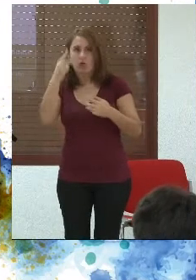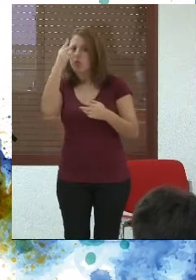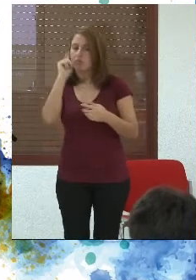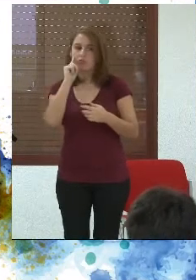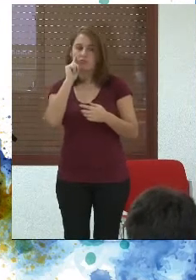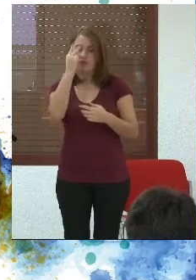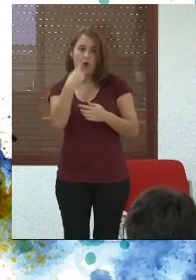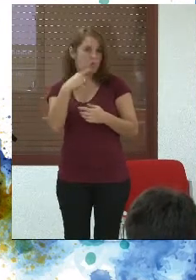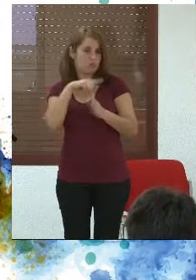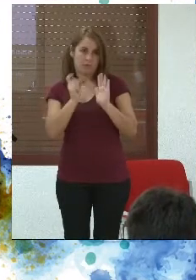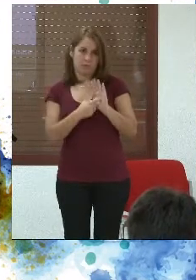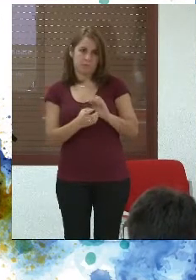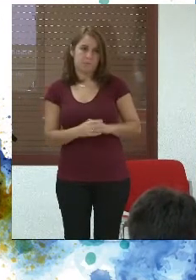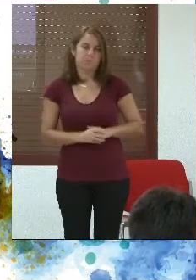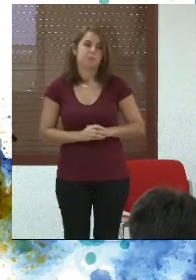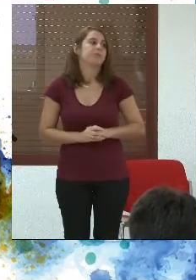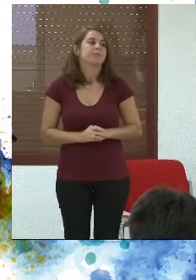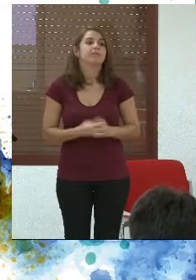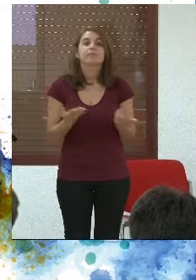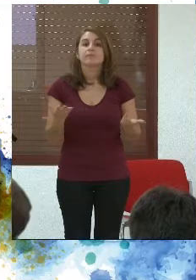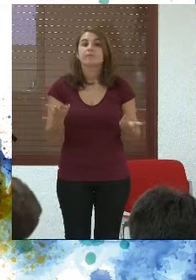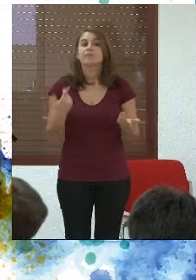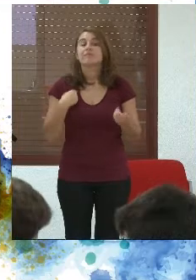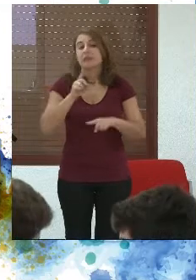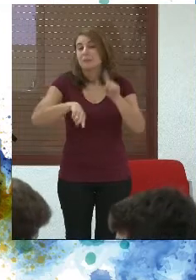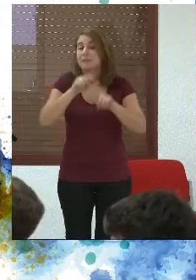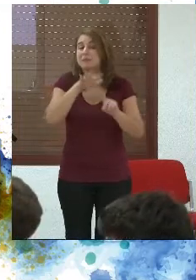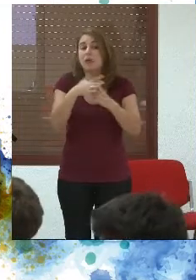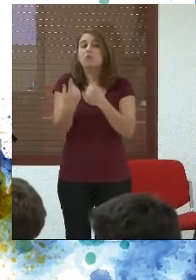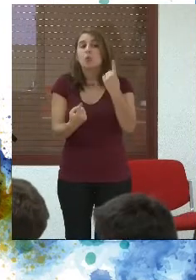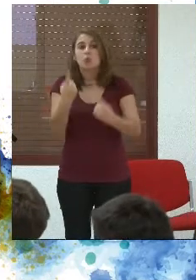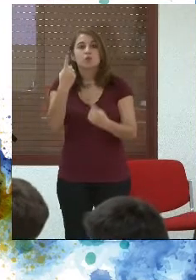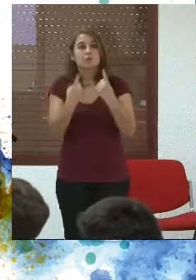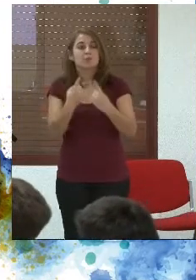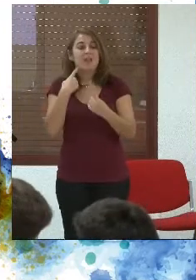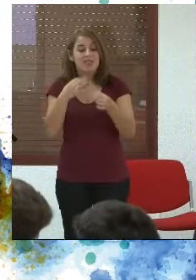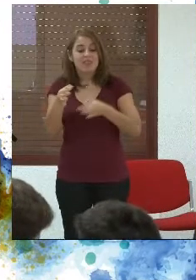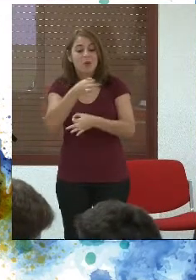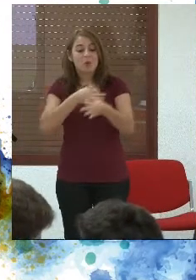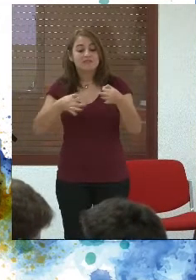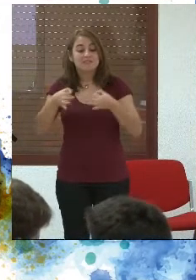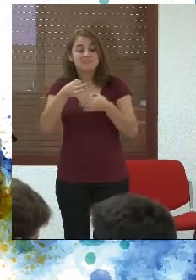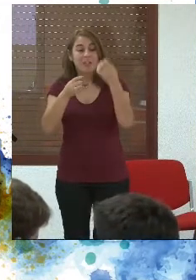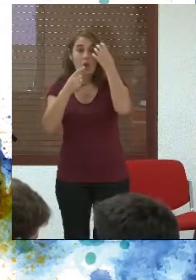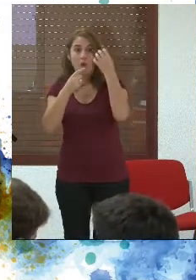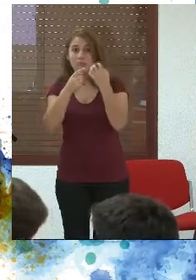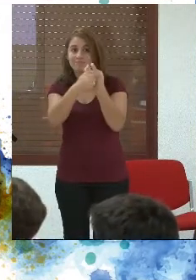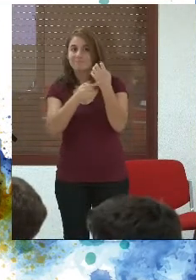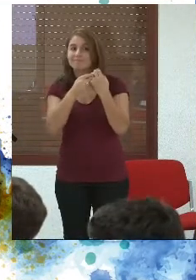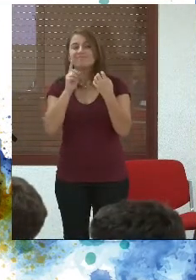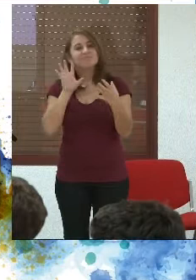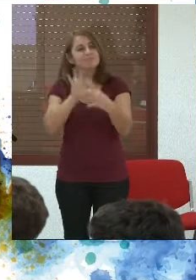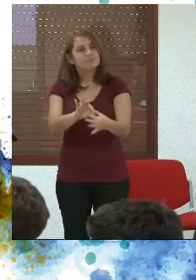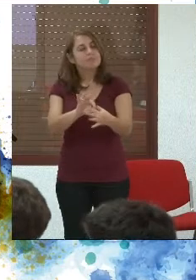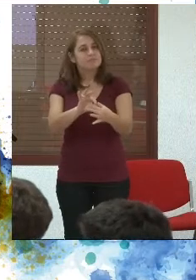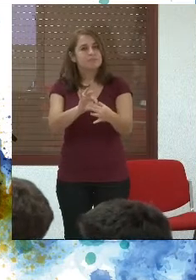have serious impairment. There's some cases of this pathology where the ganglion cells, which are the